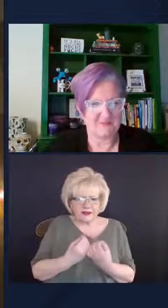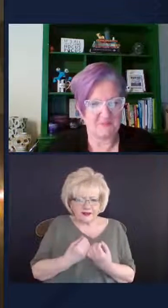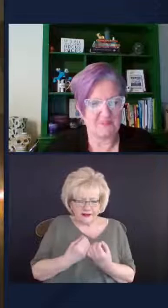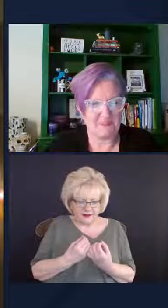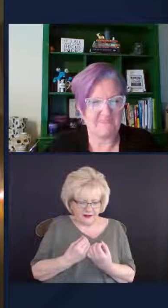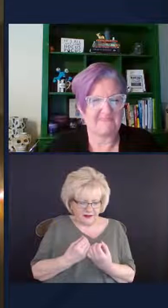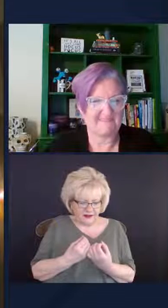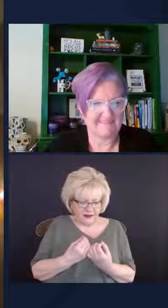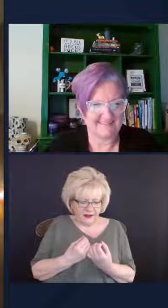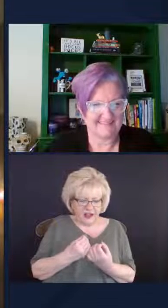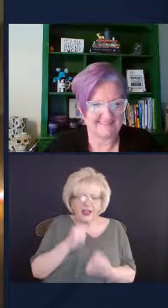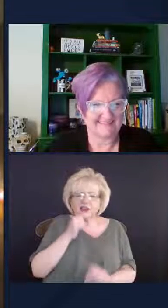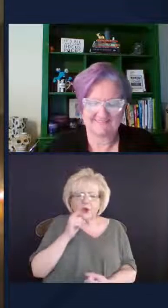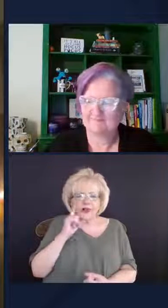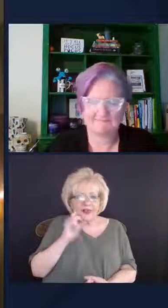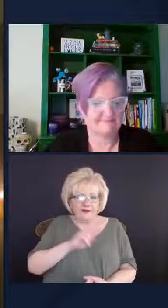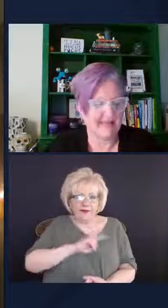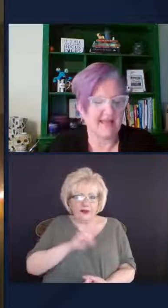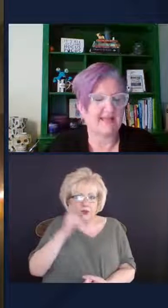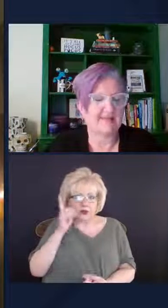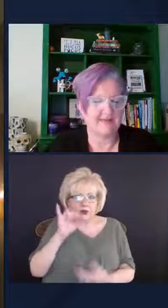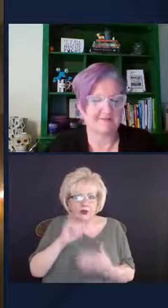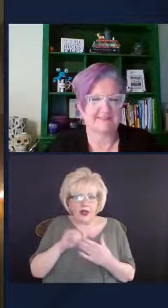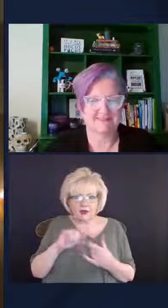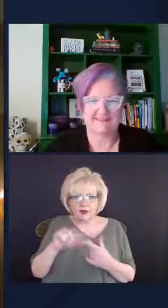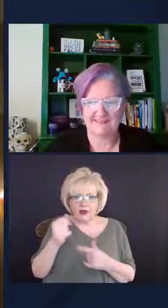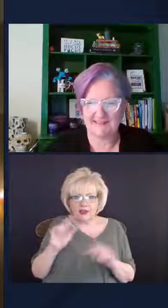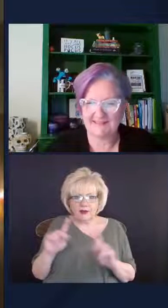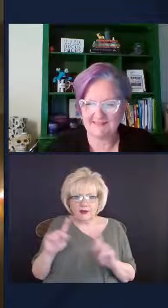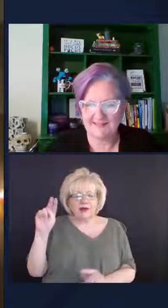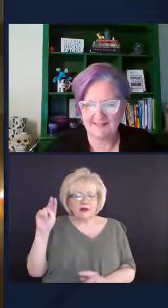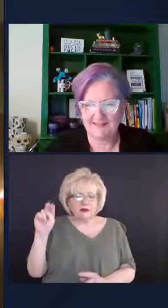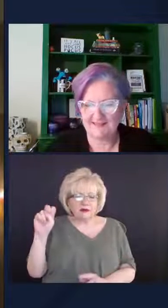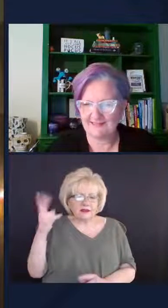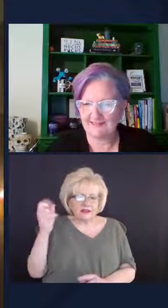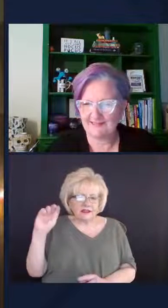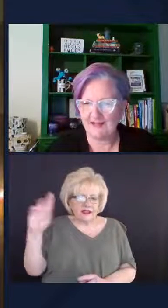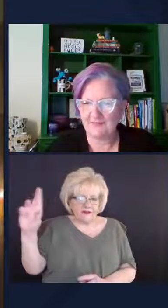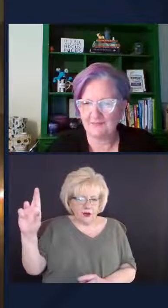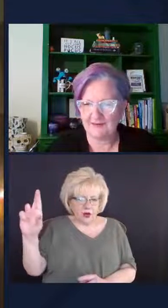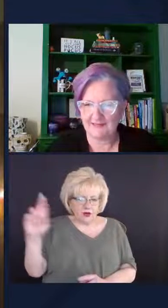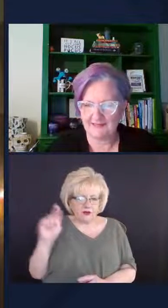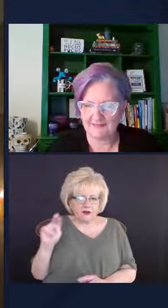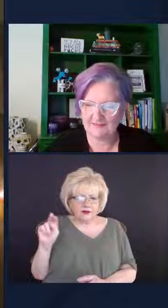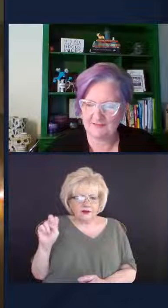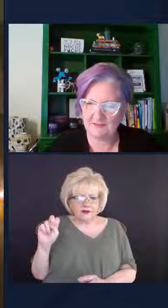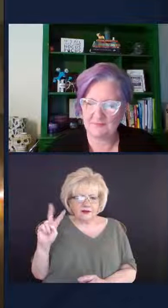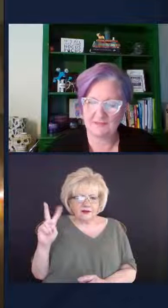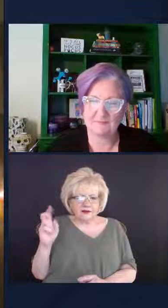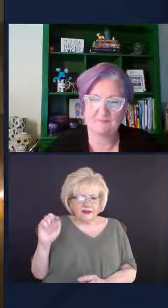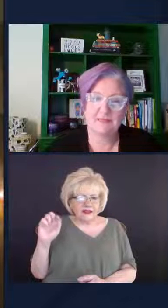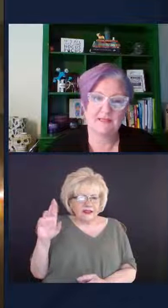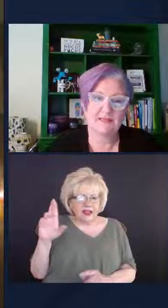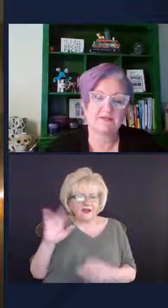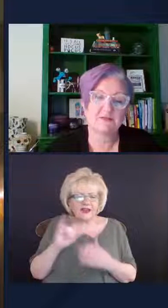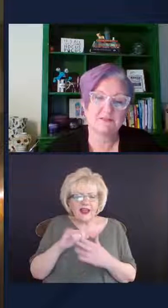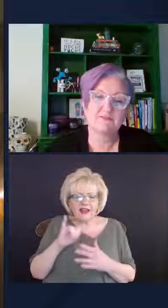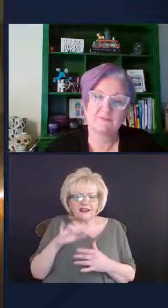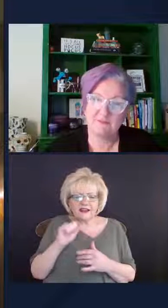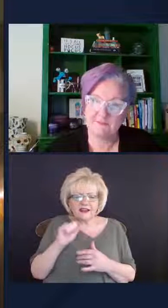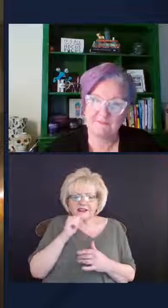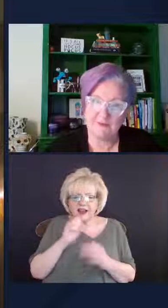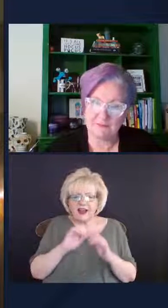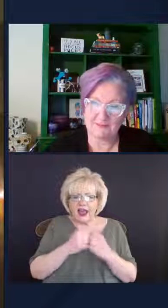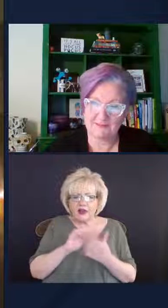I do not think Vicky would do that to anybody. Never. That is not the way that you become